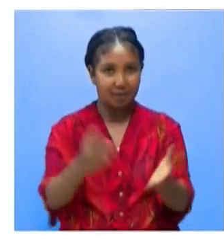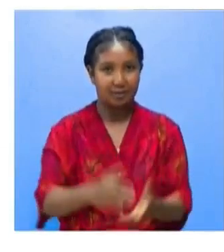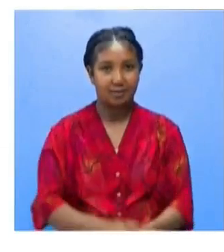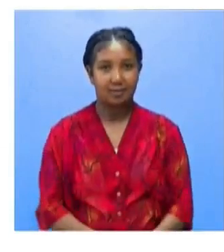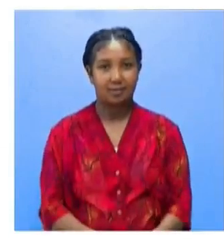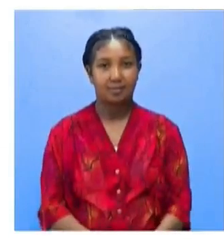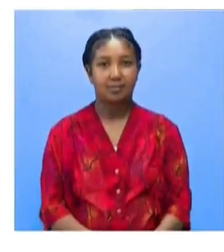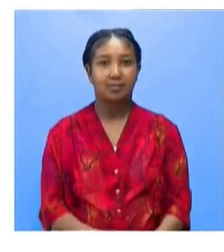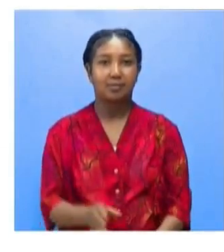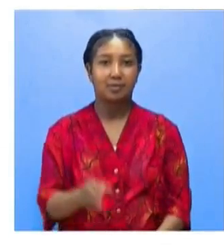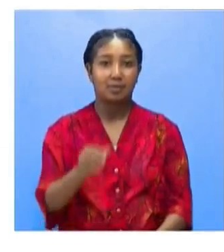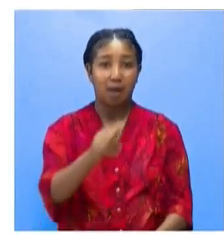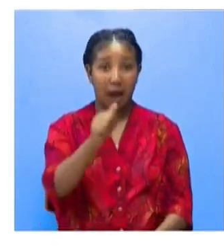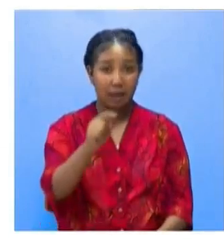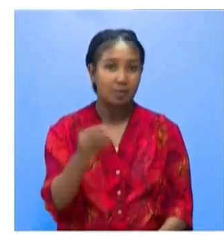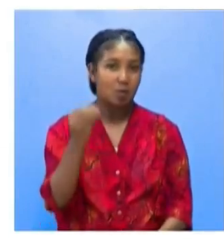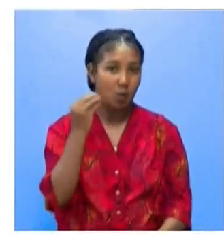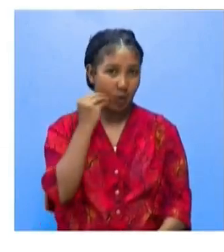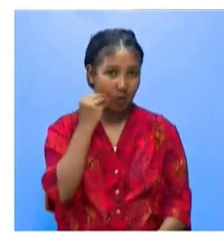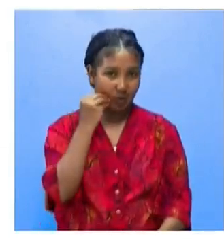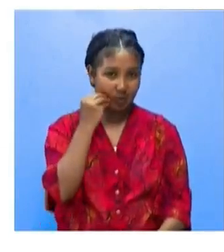at home.